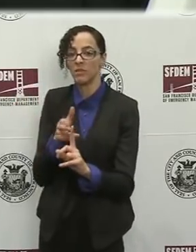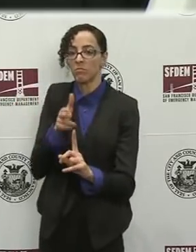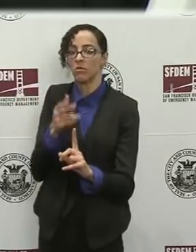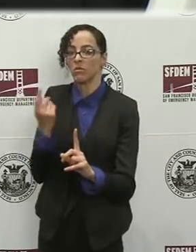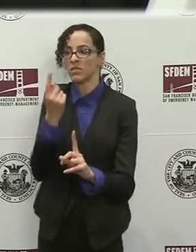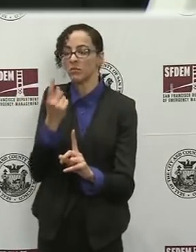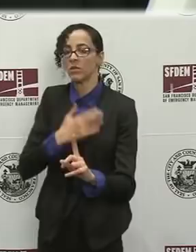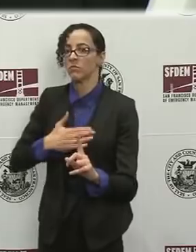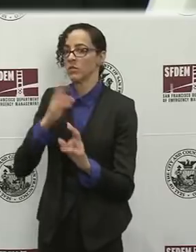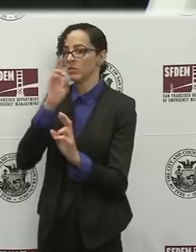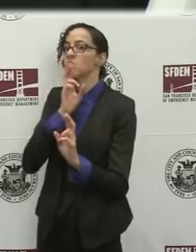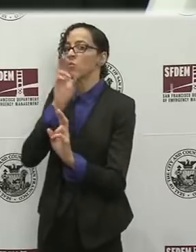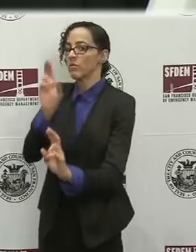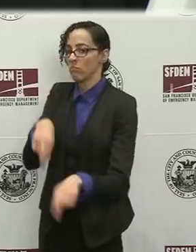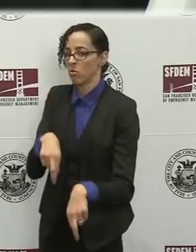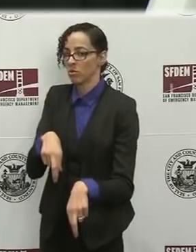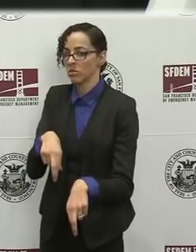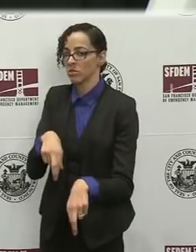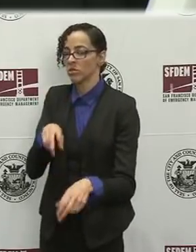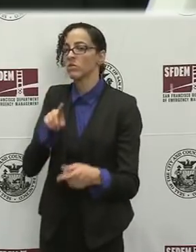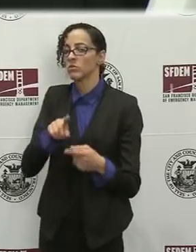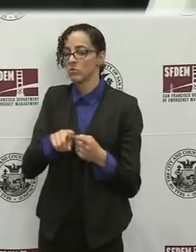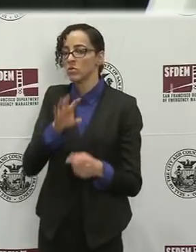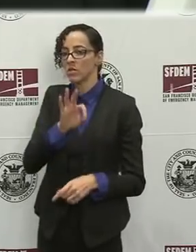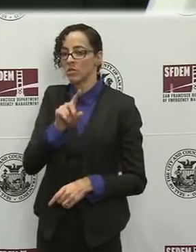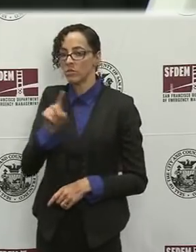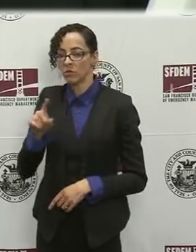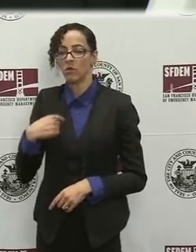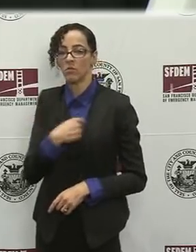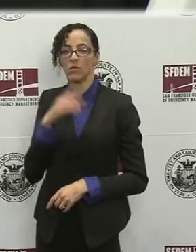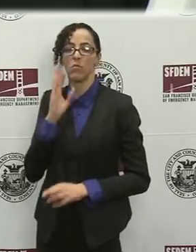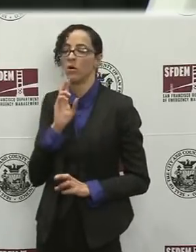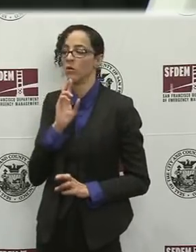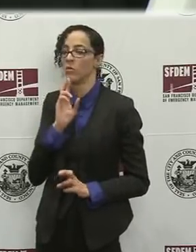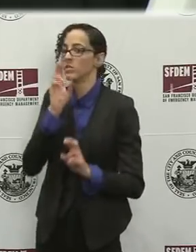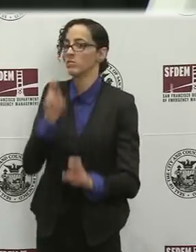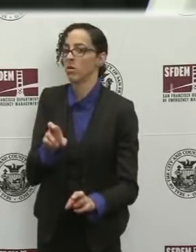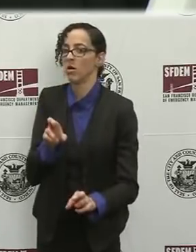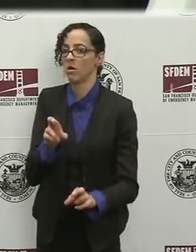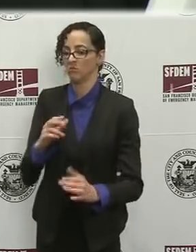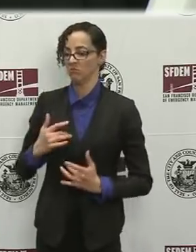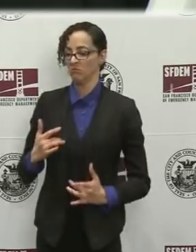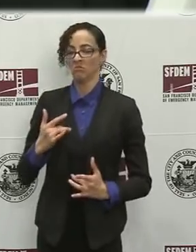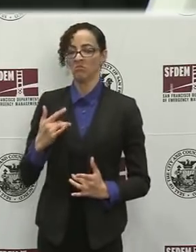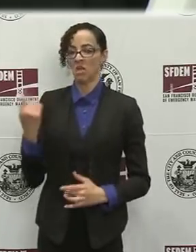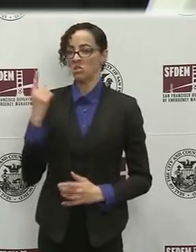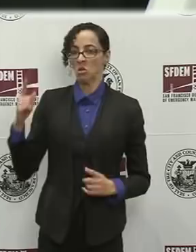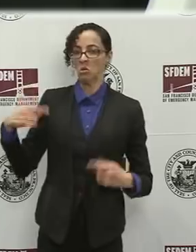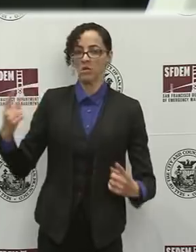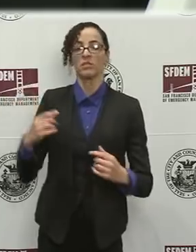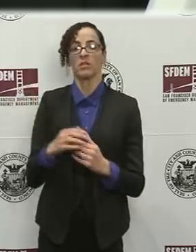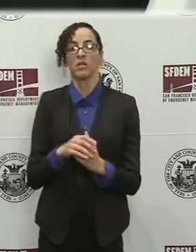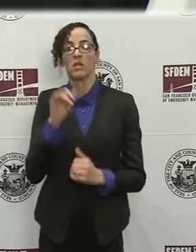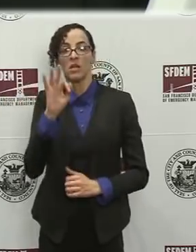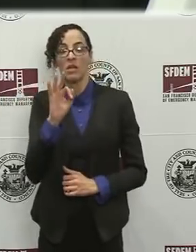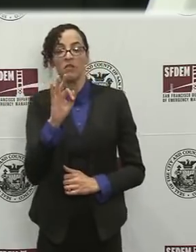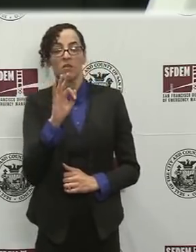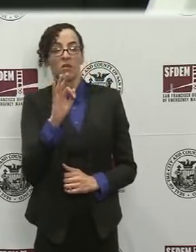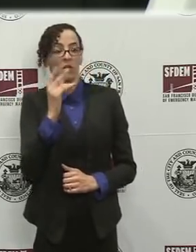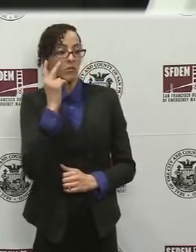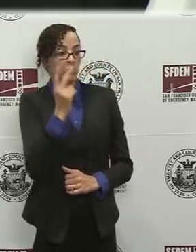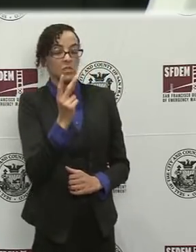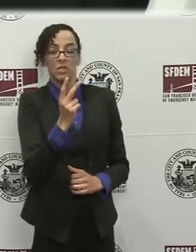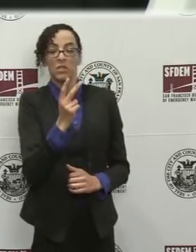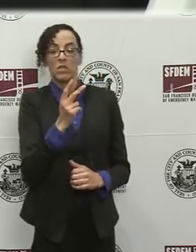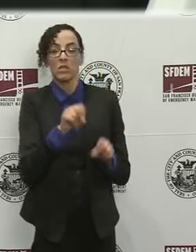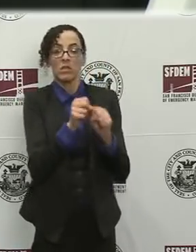it's a property crime or a crime of a nonviolent nature, particularly those crimes that have already occurred, please call